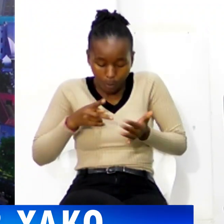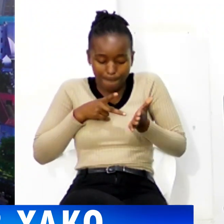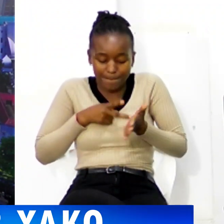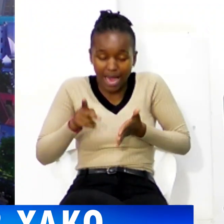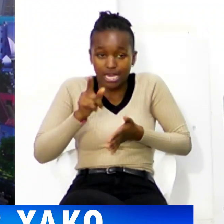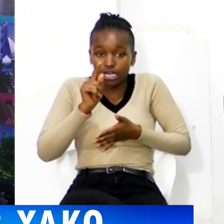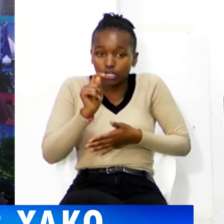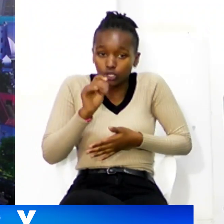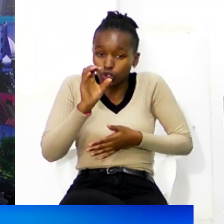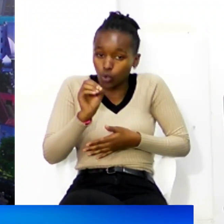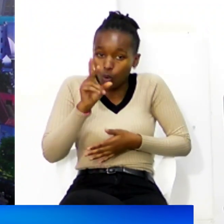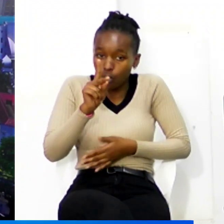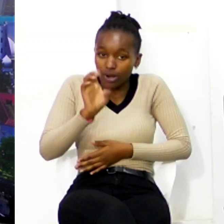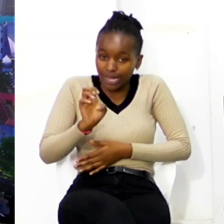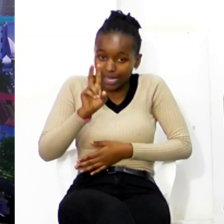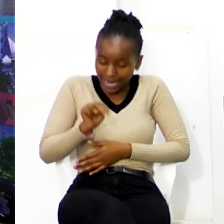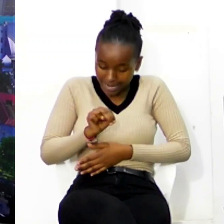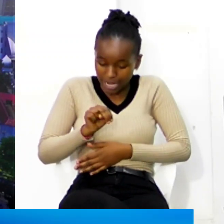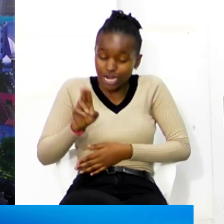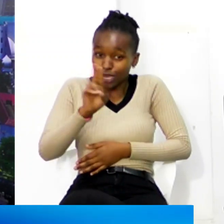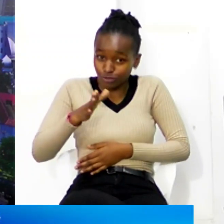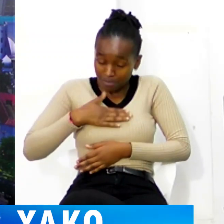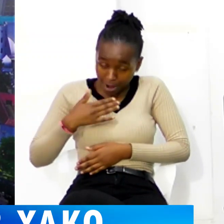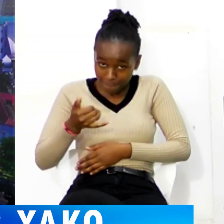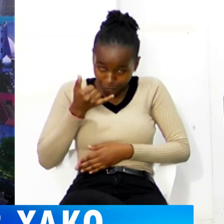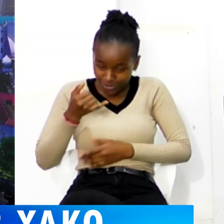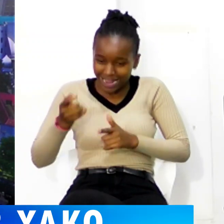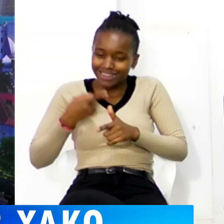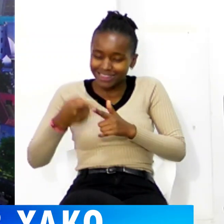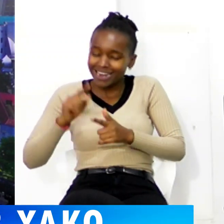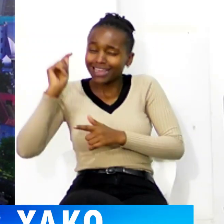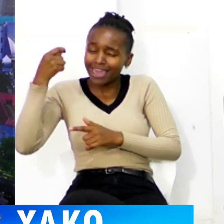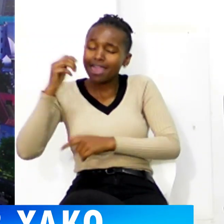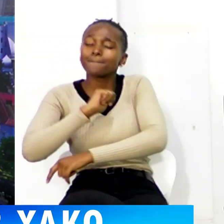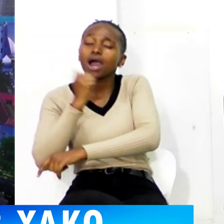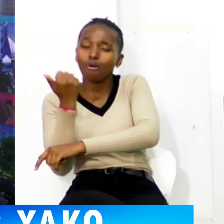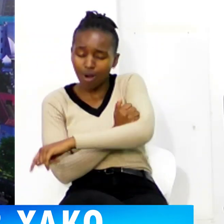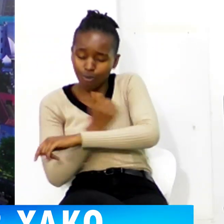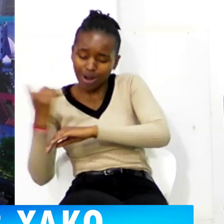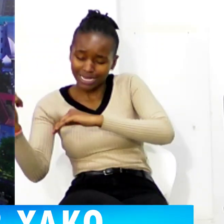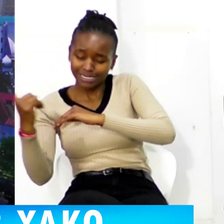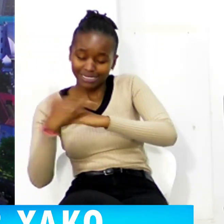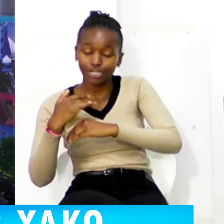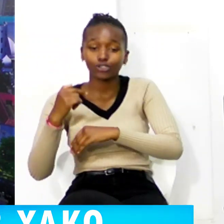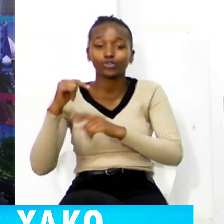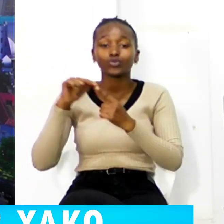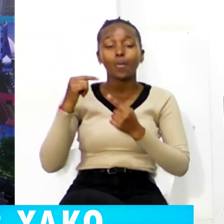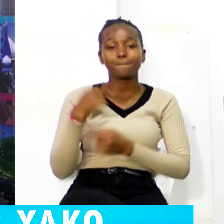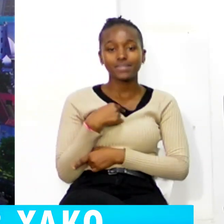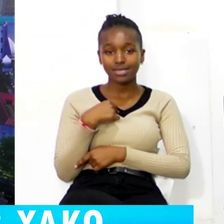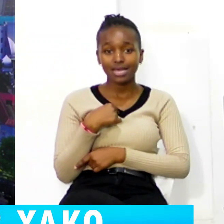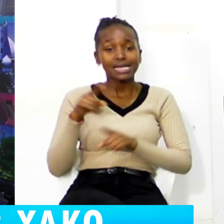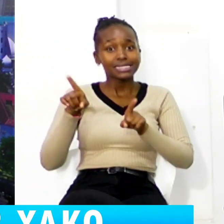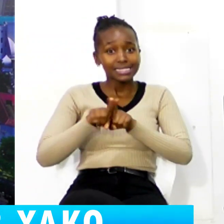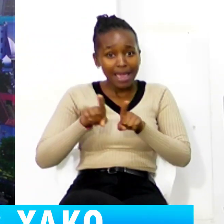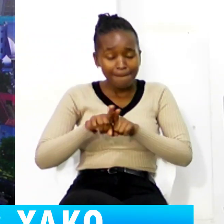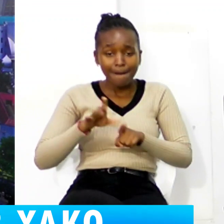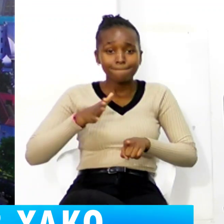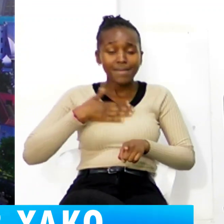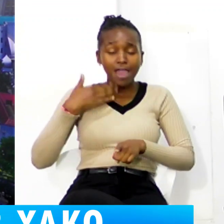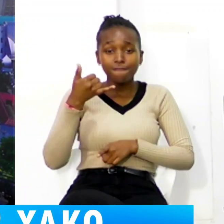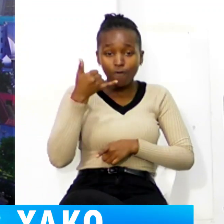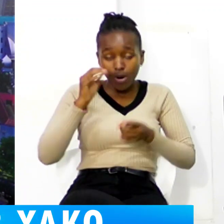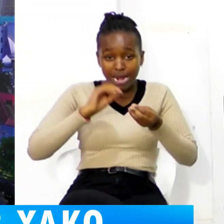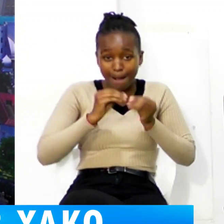the one who bought the tokens last. Okay. So your mobile number is linked to the meter number that